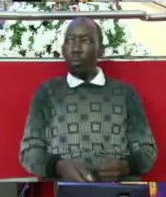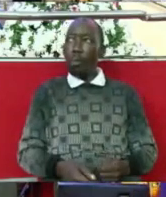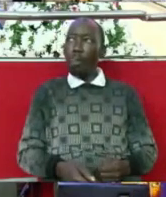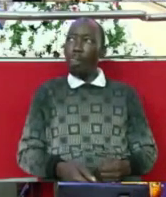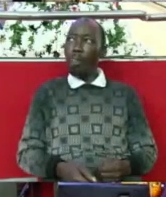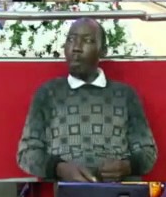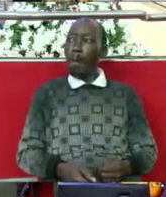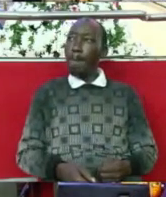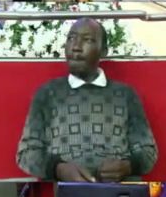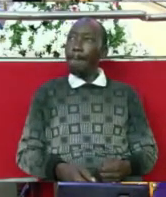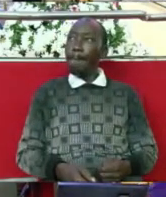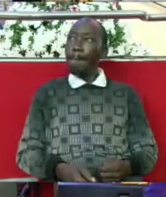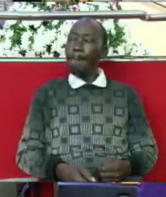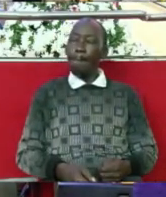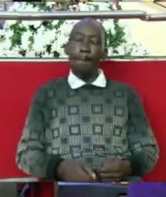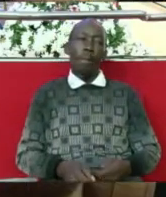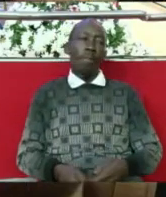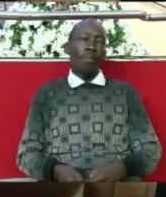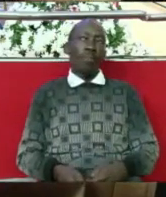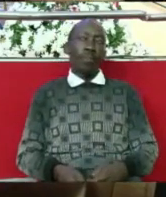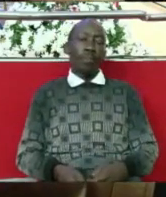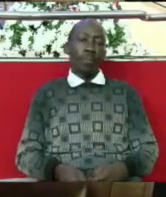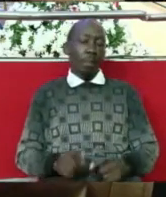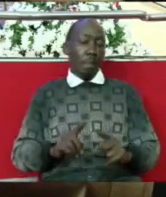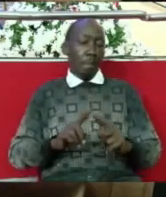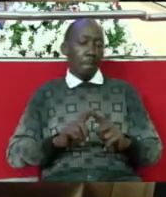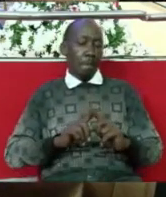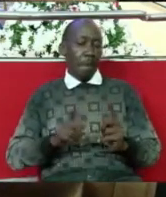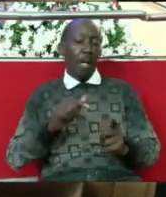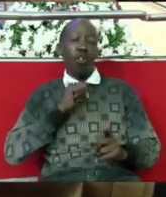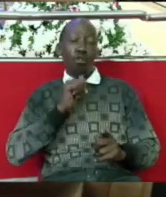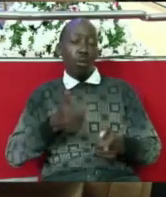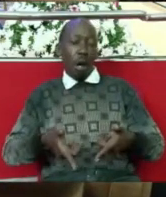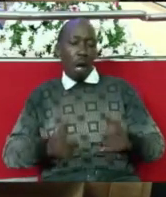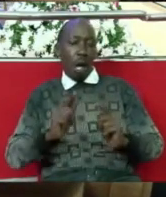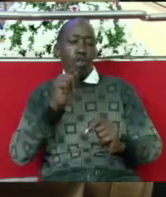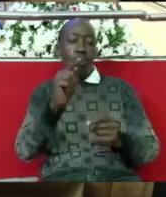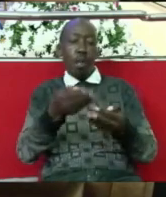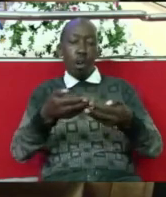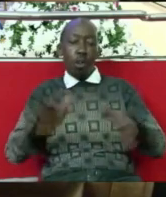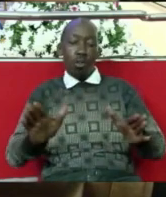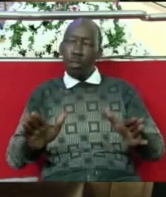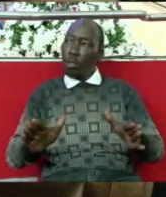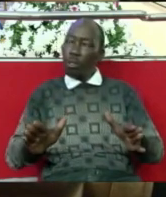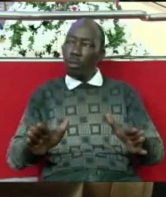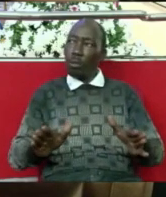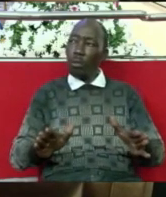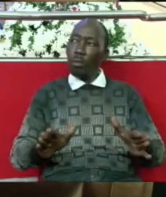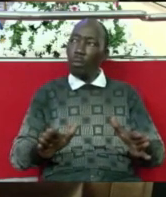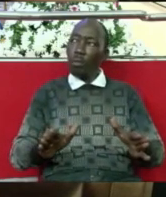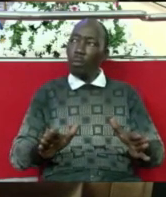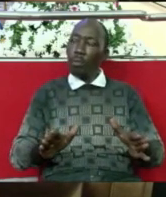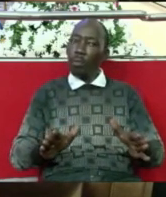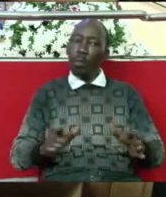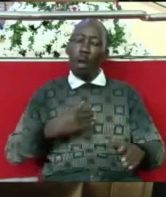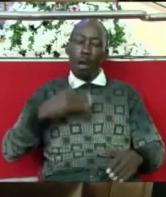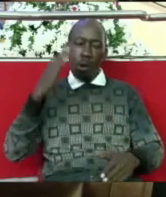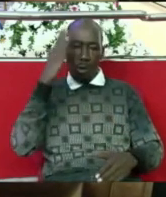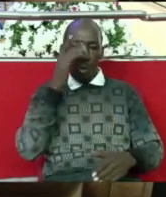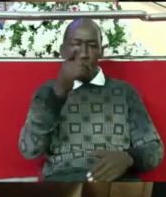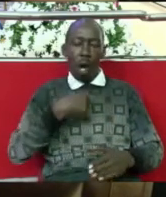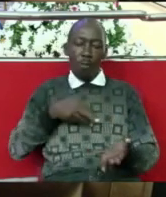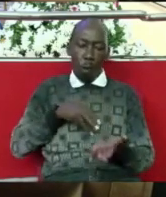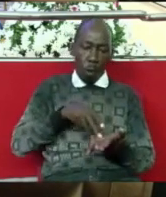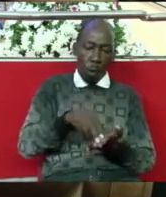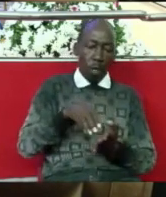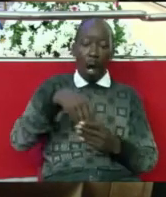you. I'm not allowing you to be lost. I know you've walked